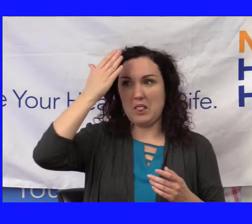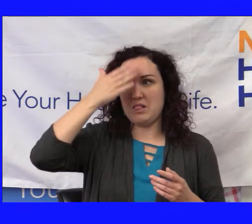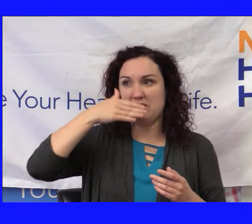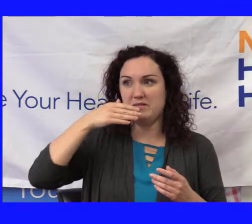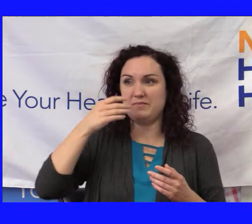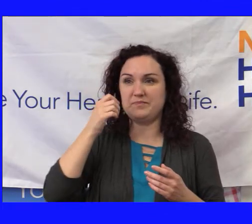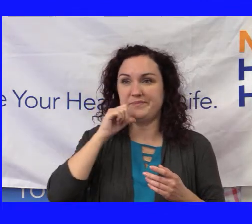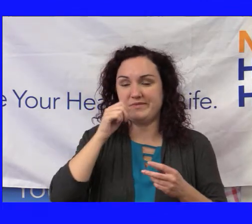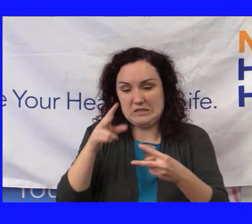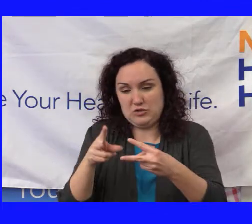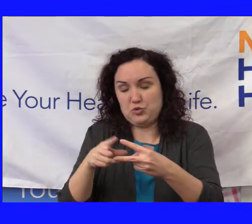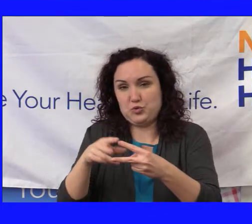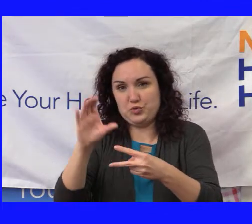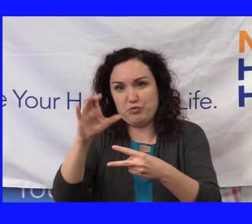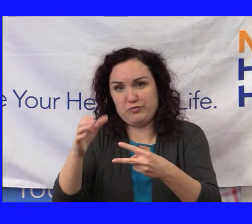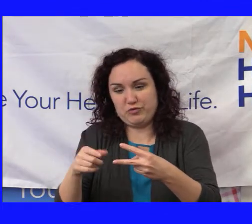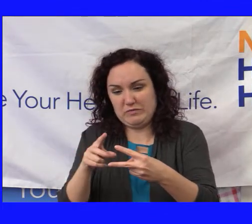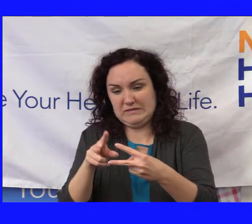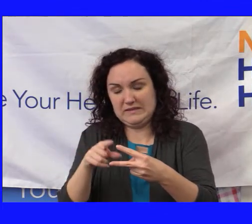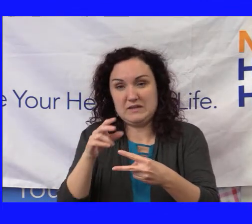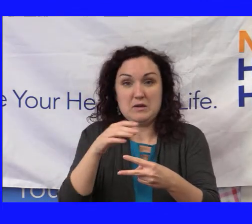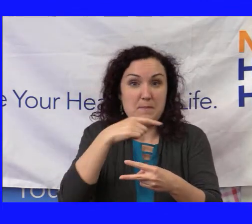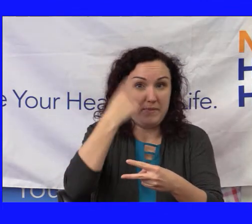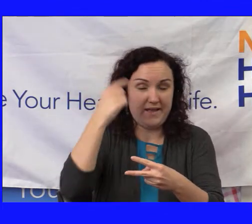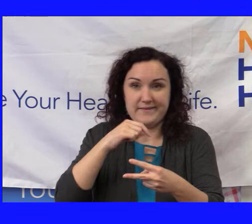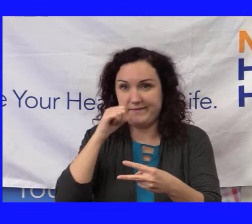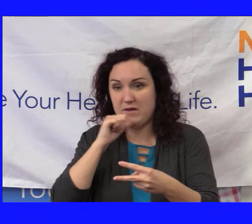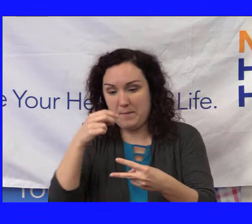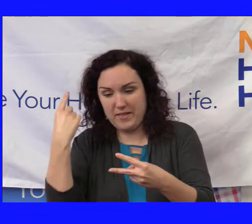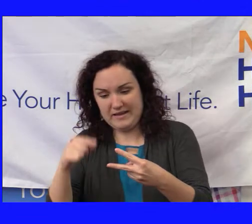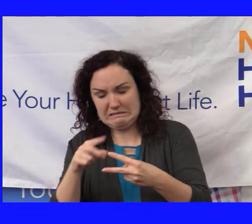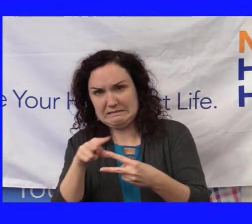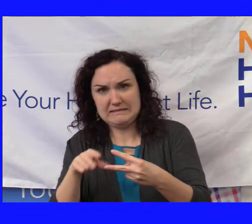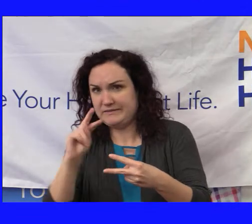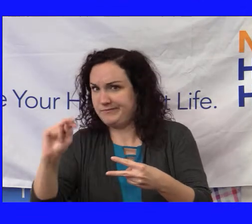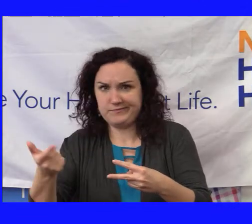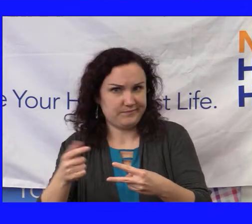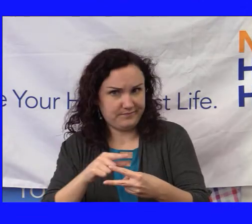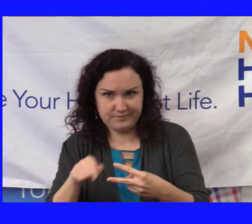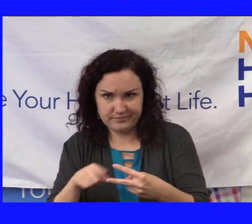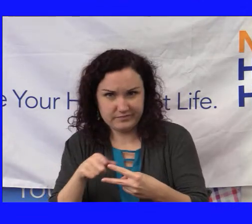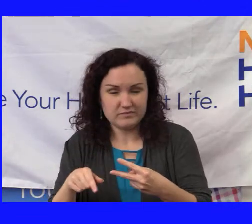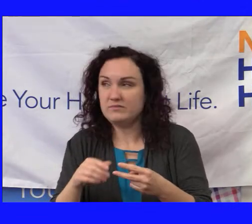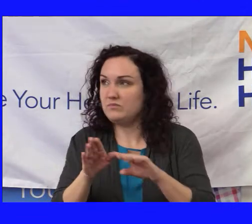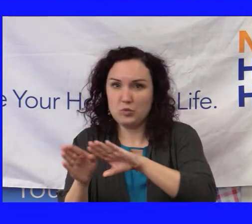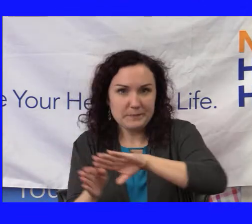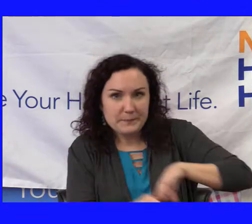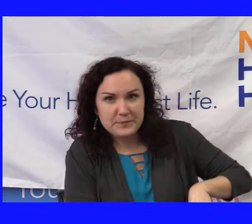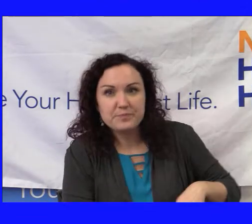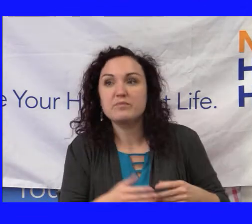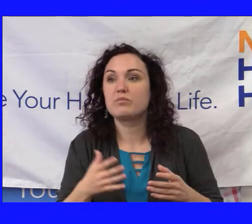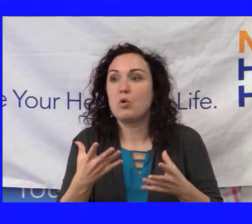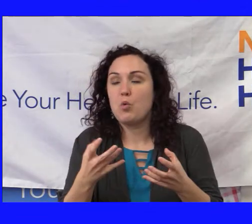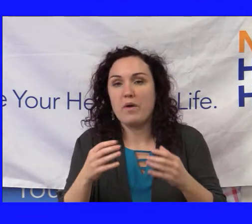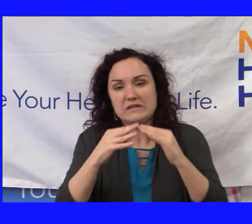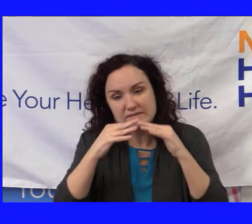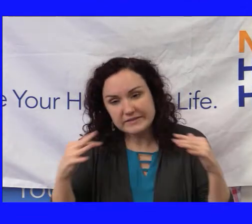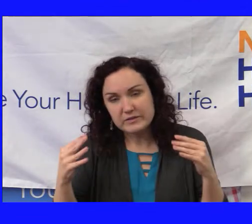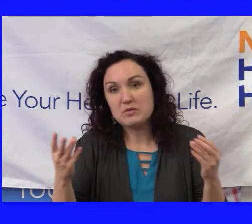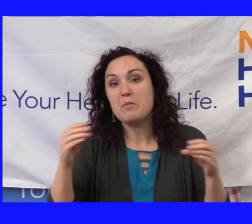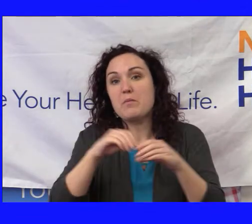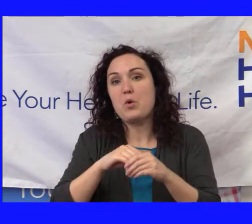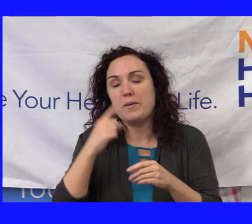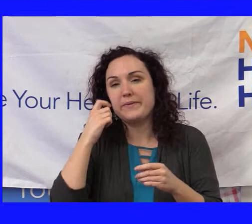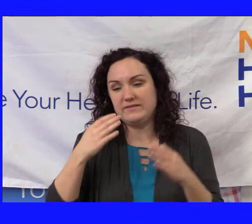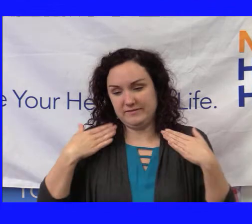in healthcare, and this is well documented in the literature, as patients' kidney function deteriorates, clinicians oftentimes don't update